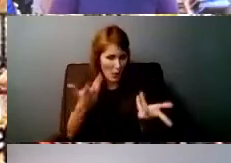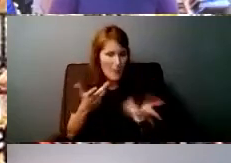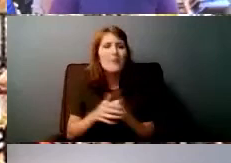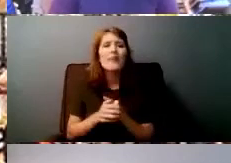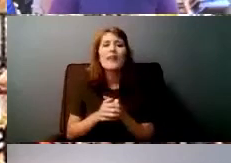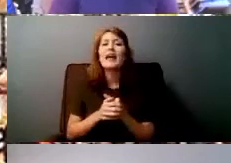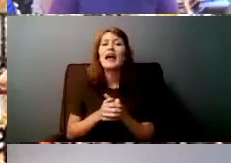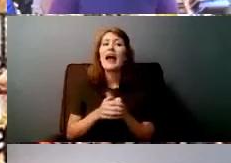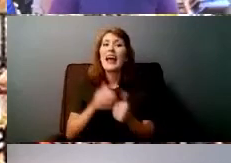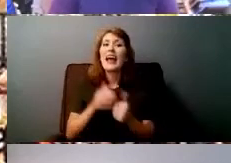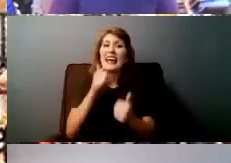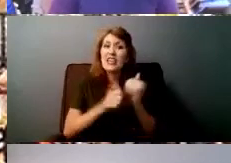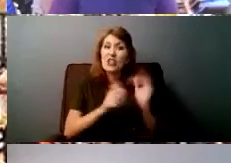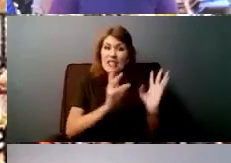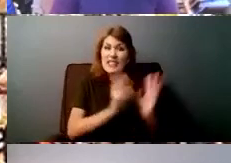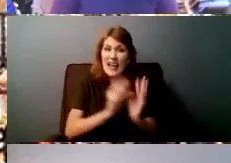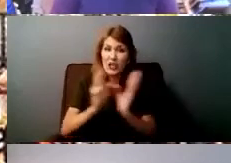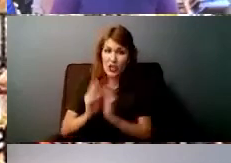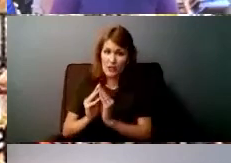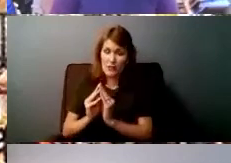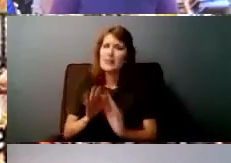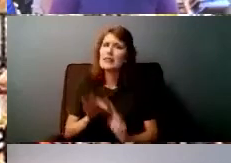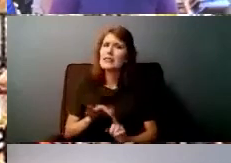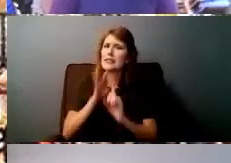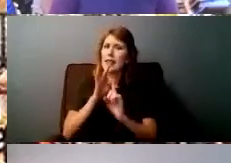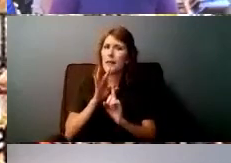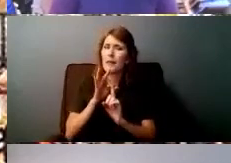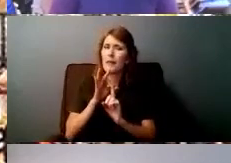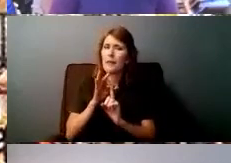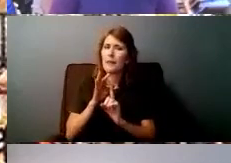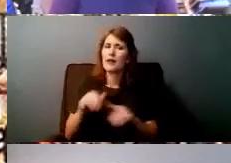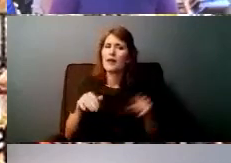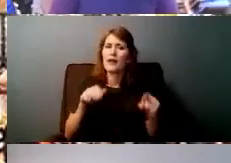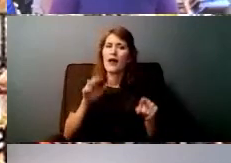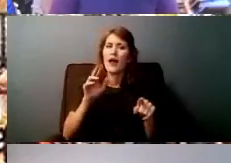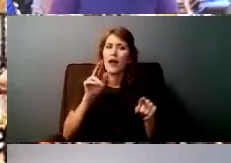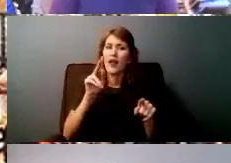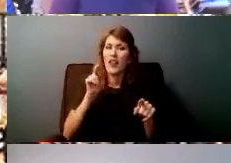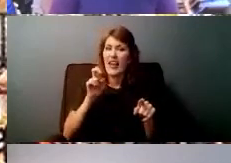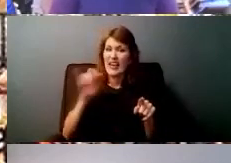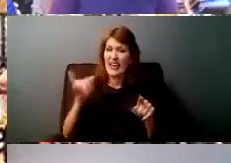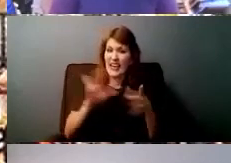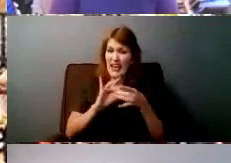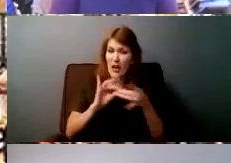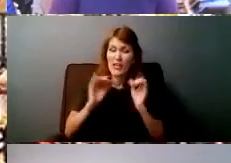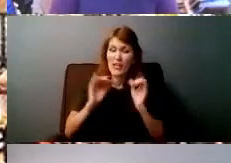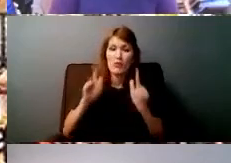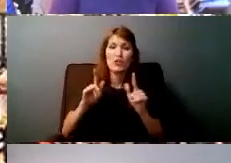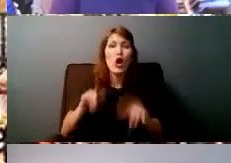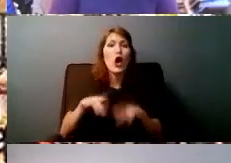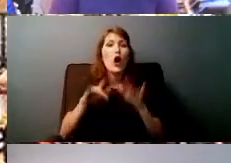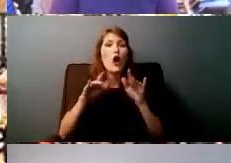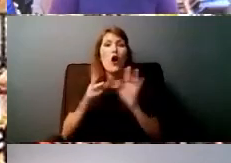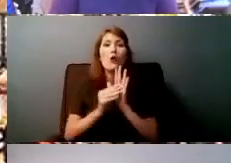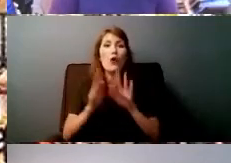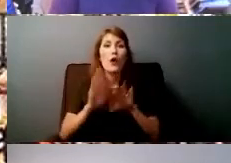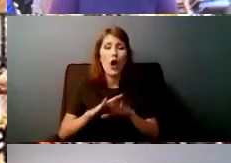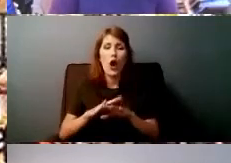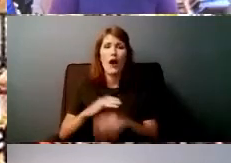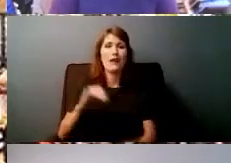single session, with the exception of the key narration, was recorded on an iPhone or recorded on a